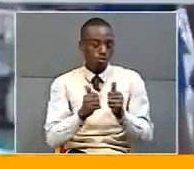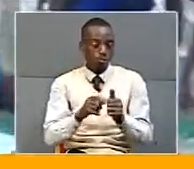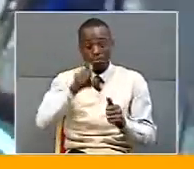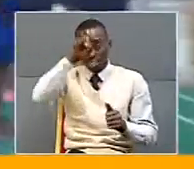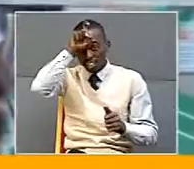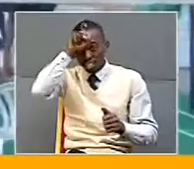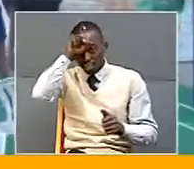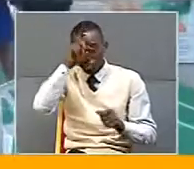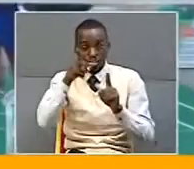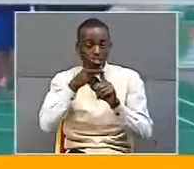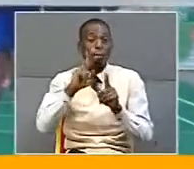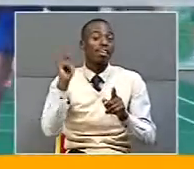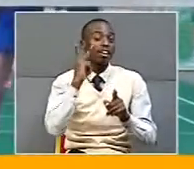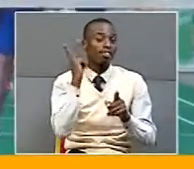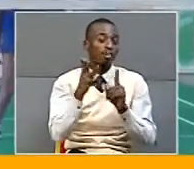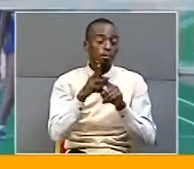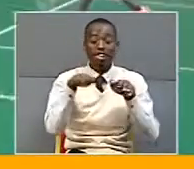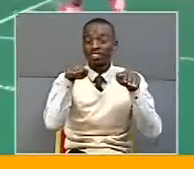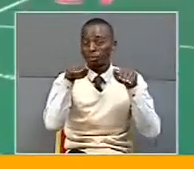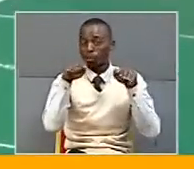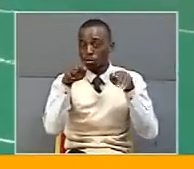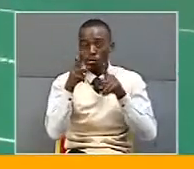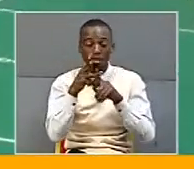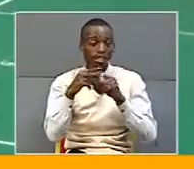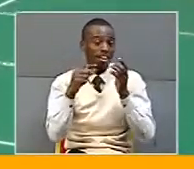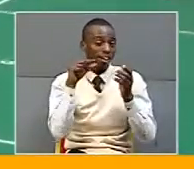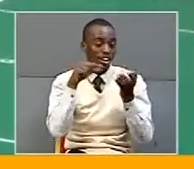Egypt, Mauritius, Kenya, Zimbabwe,